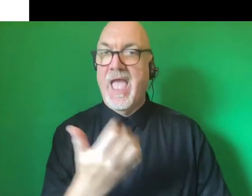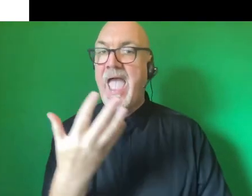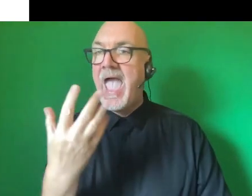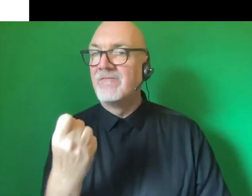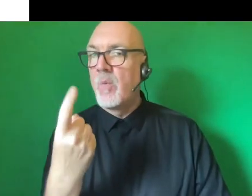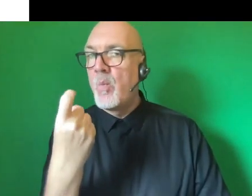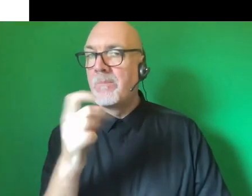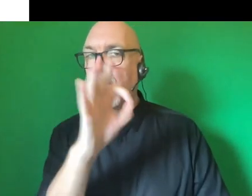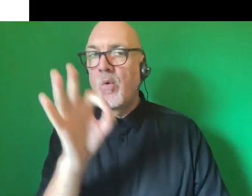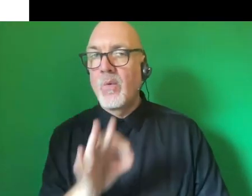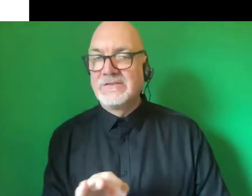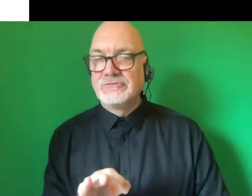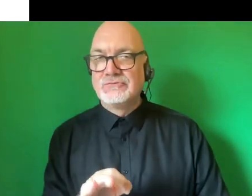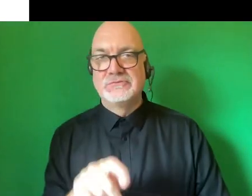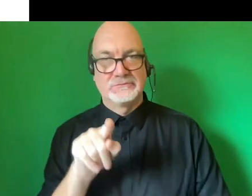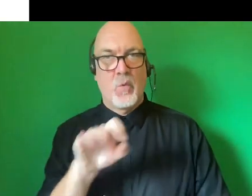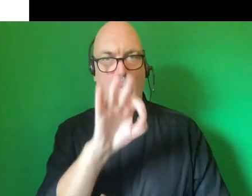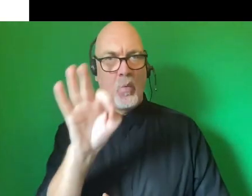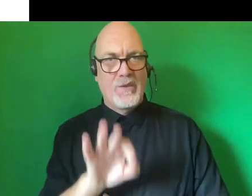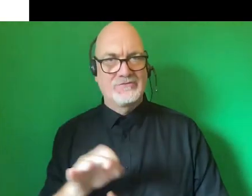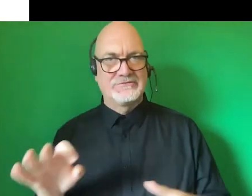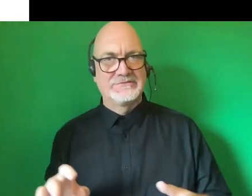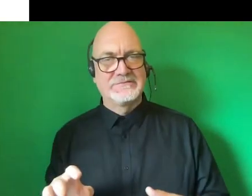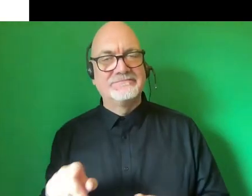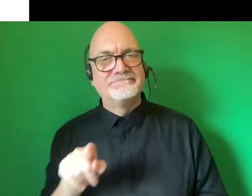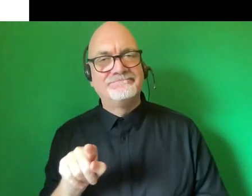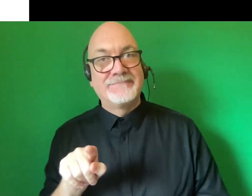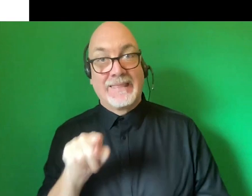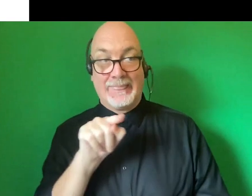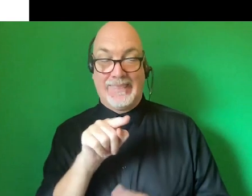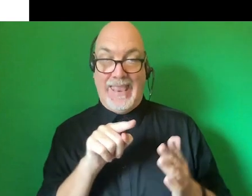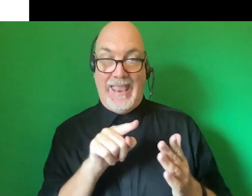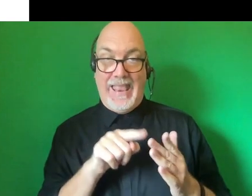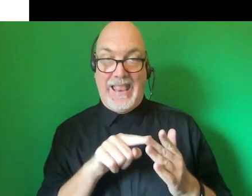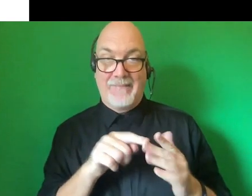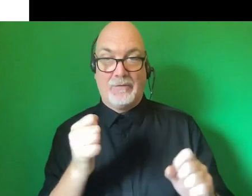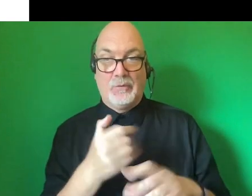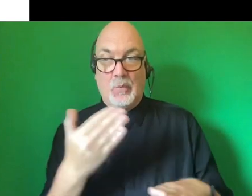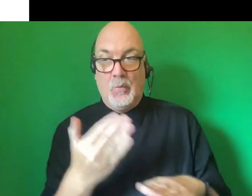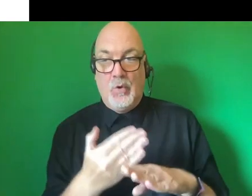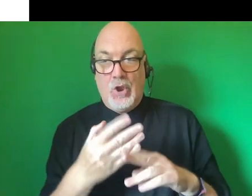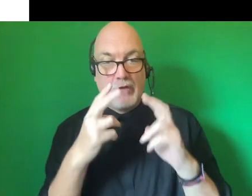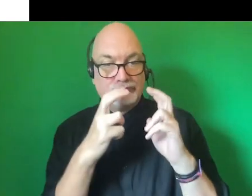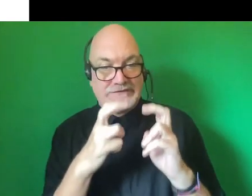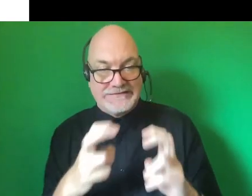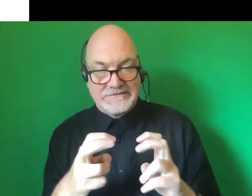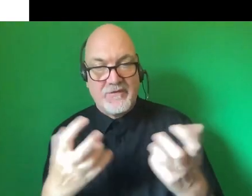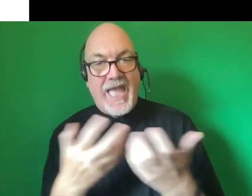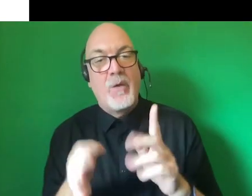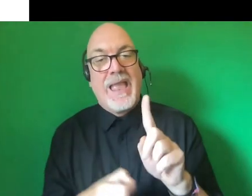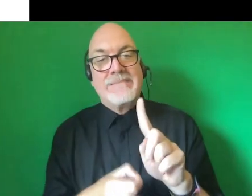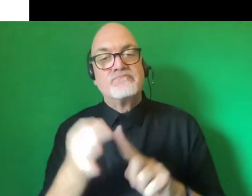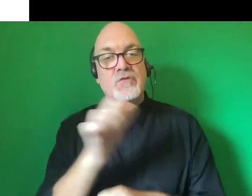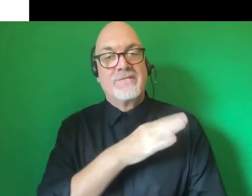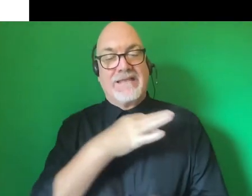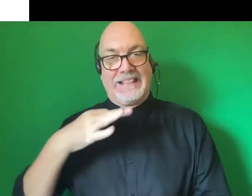And then I think we've got time for one more question. So there's a question about, is the incubator doing work around research and improving clinical